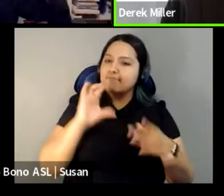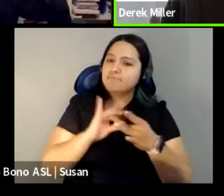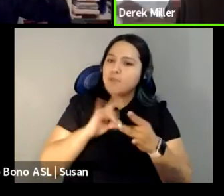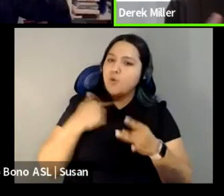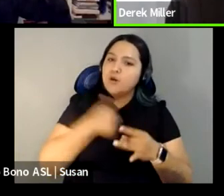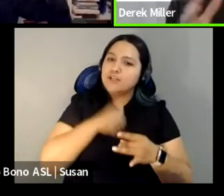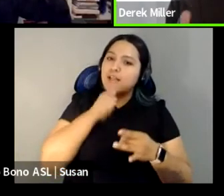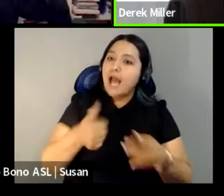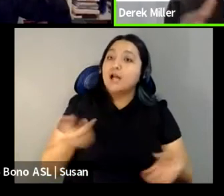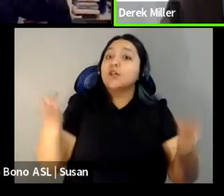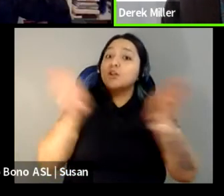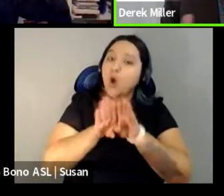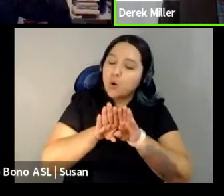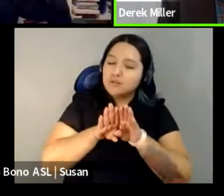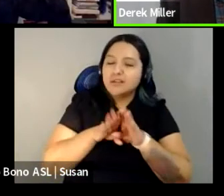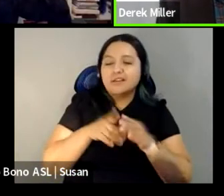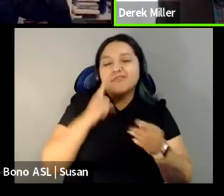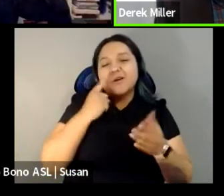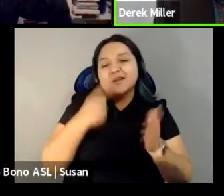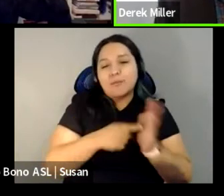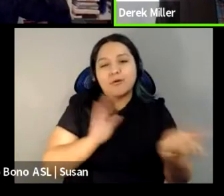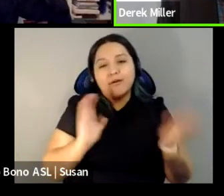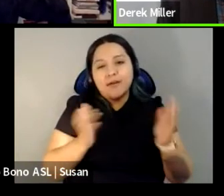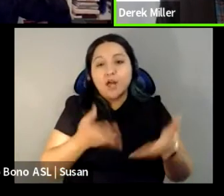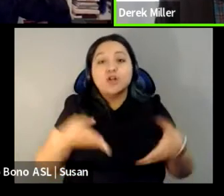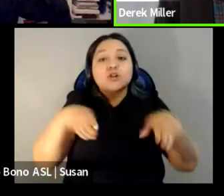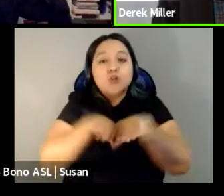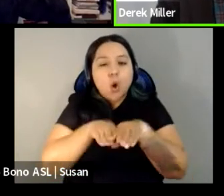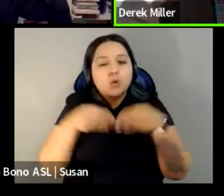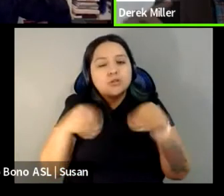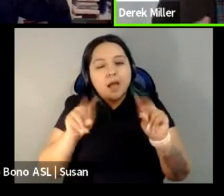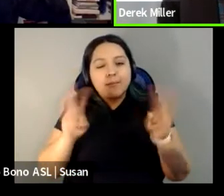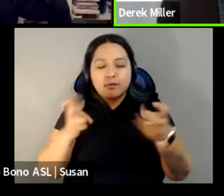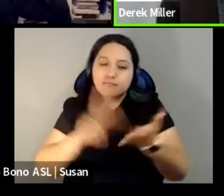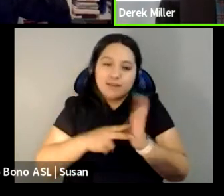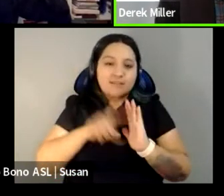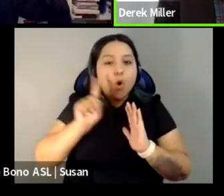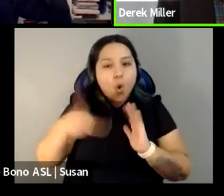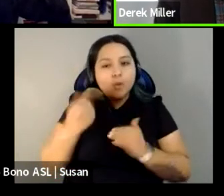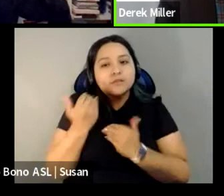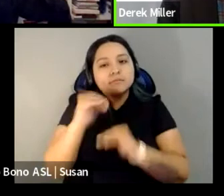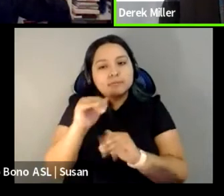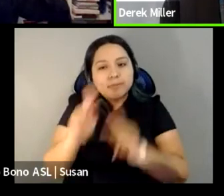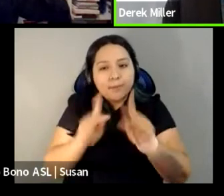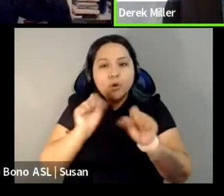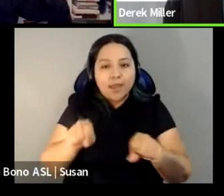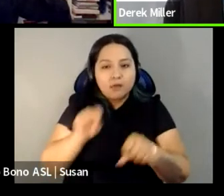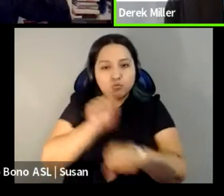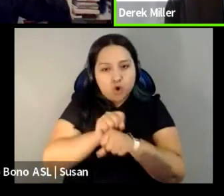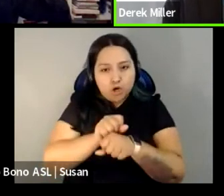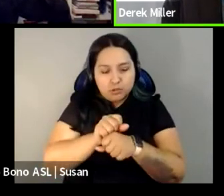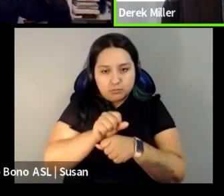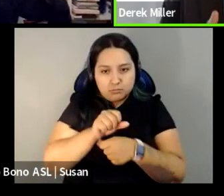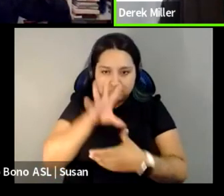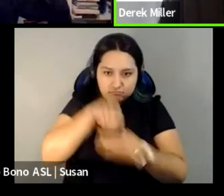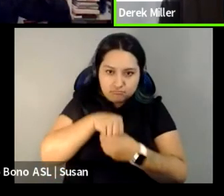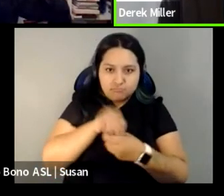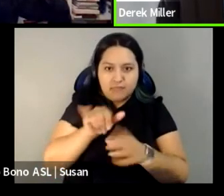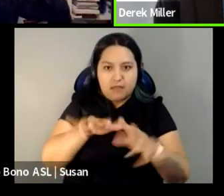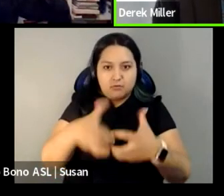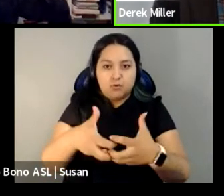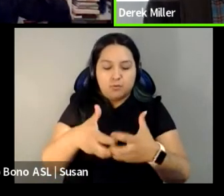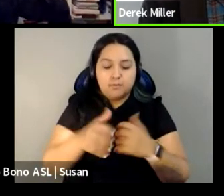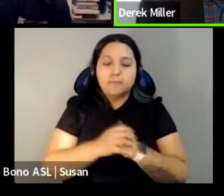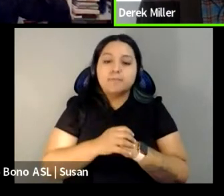closed shop that only people involved with them can work under these agreements or can work with these producers. And then secondly, the resistance